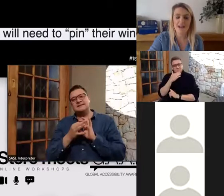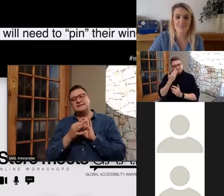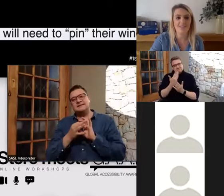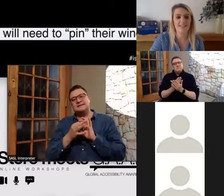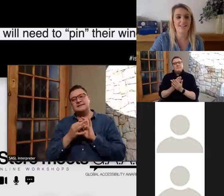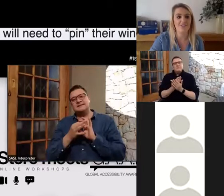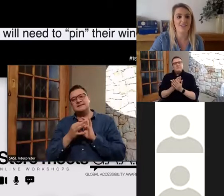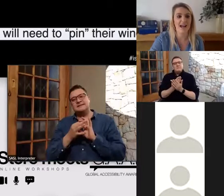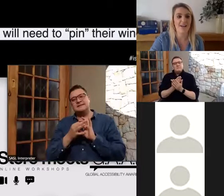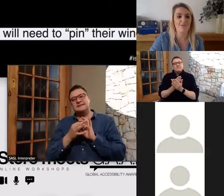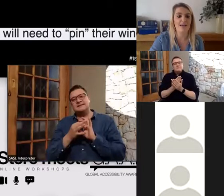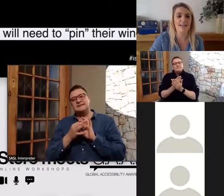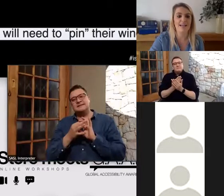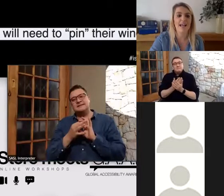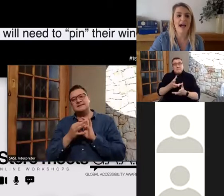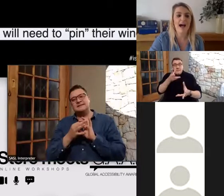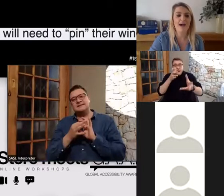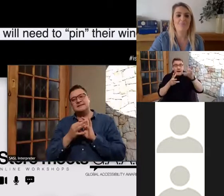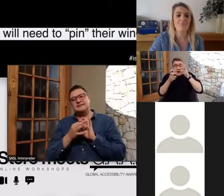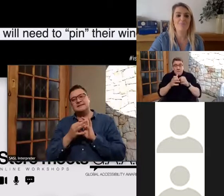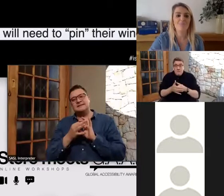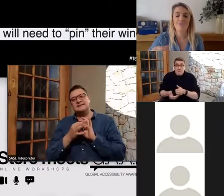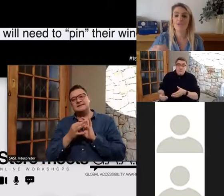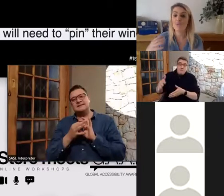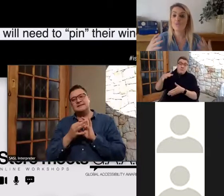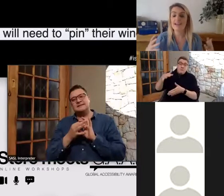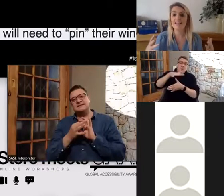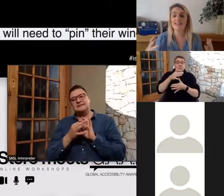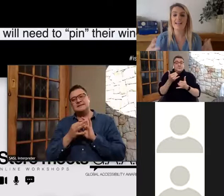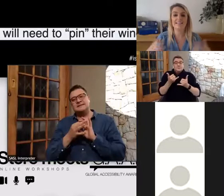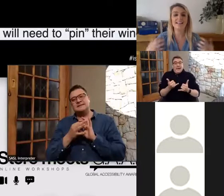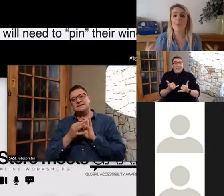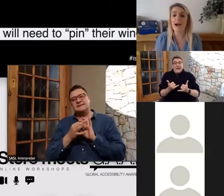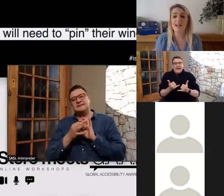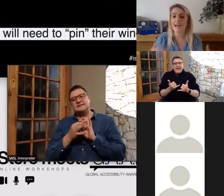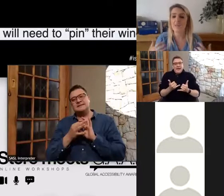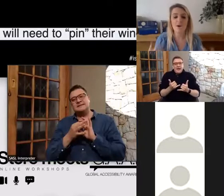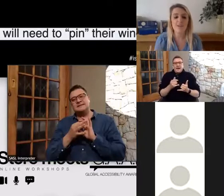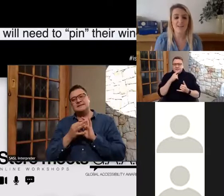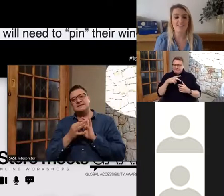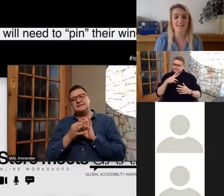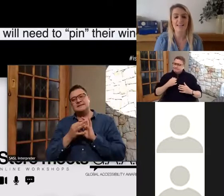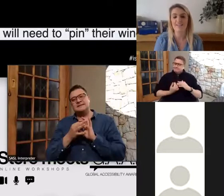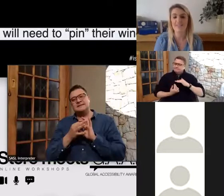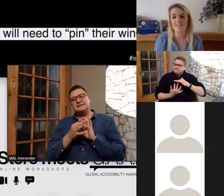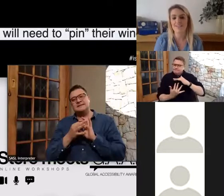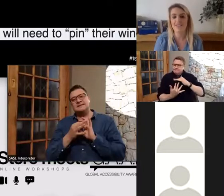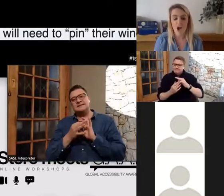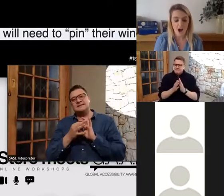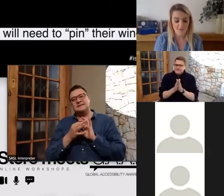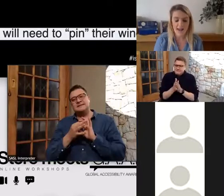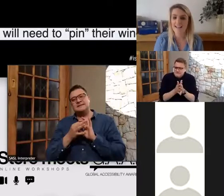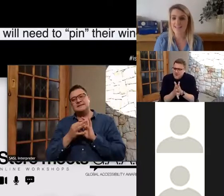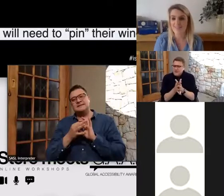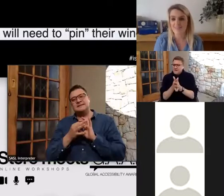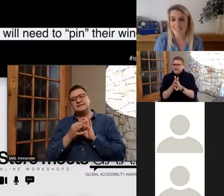most out of today's session, and really you're really going to get inspired and motivated in the field